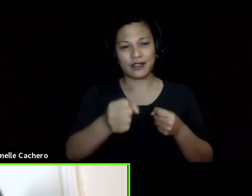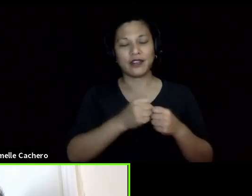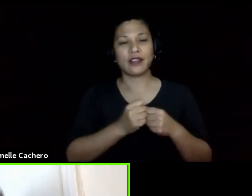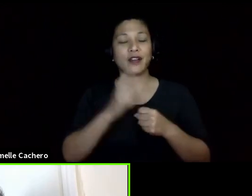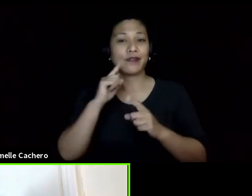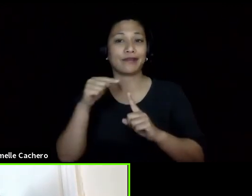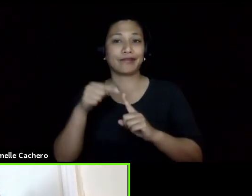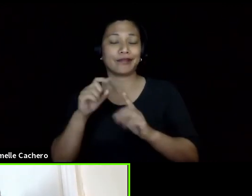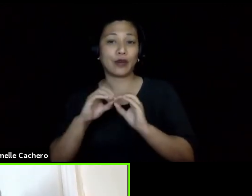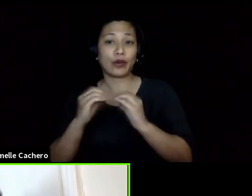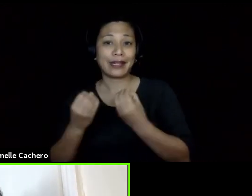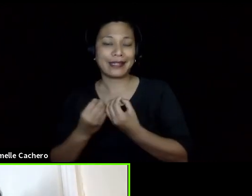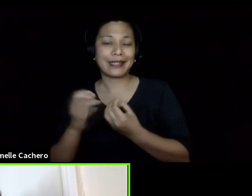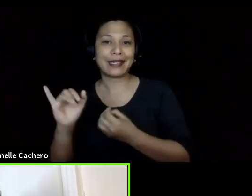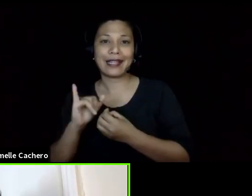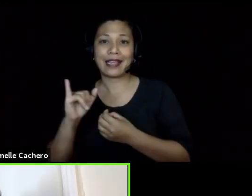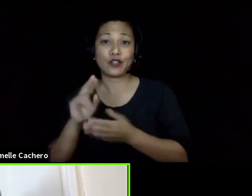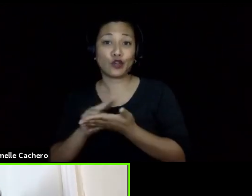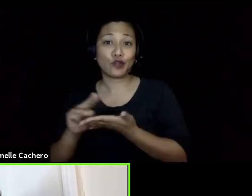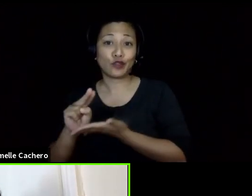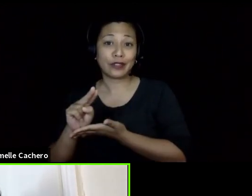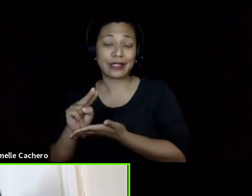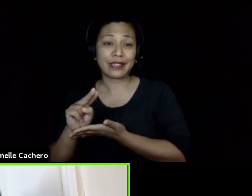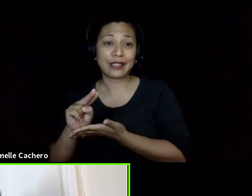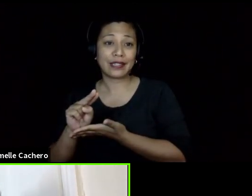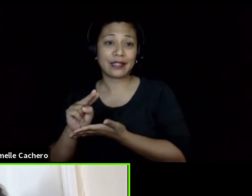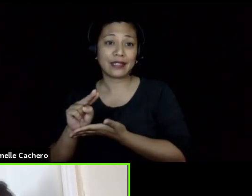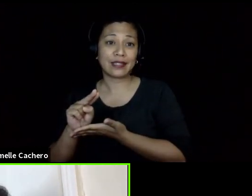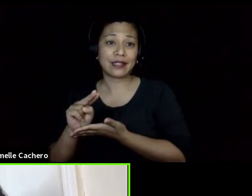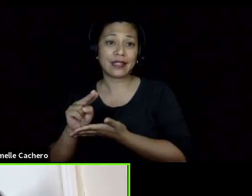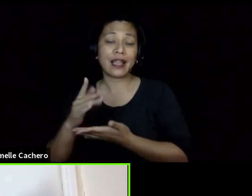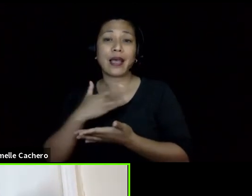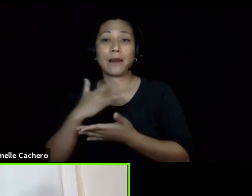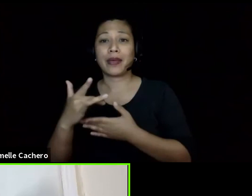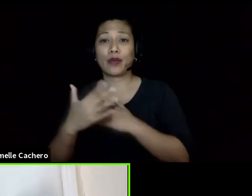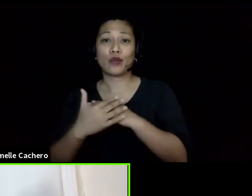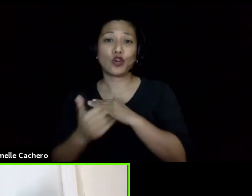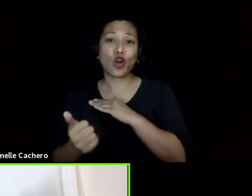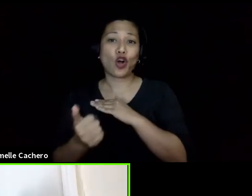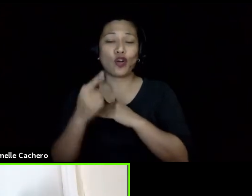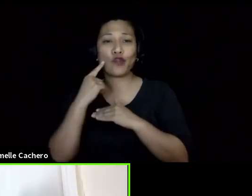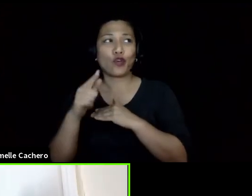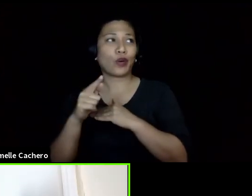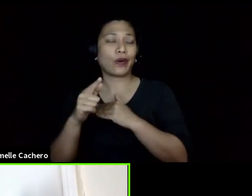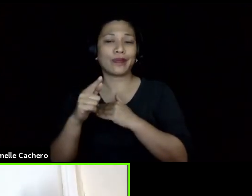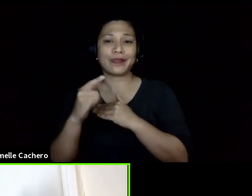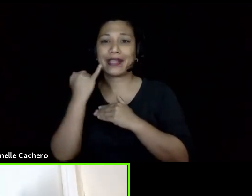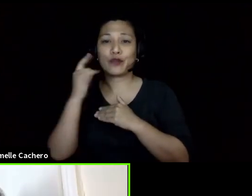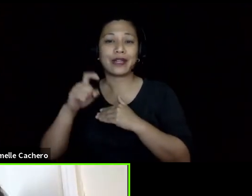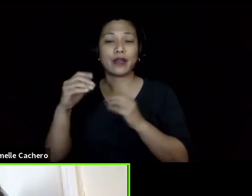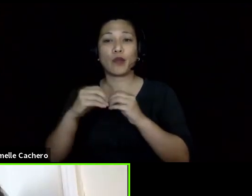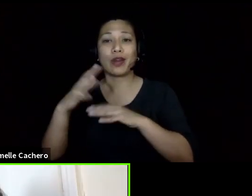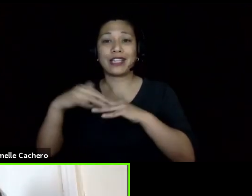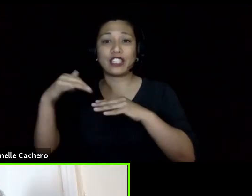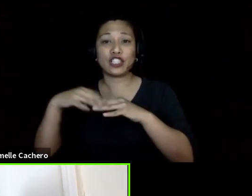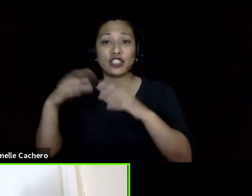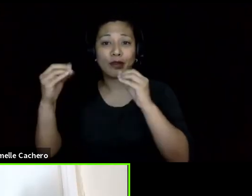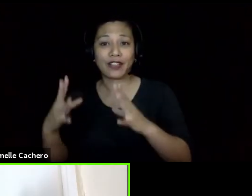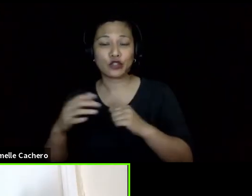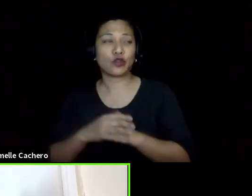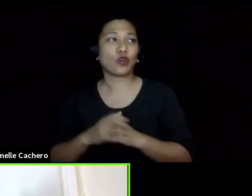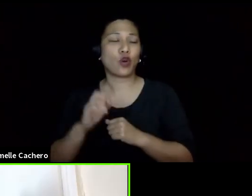in organizations like universities, the idea, often we get calls for, we need more Indigenous professors, we need more Indigenous